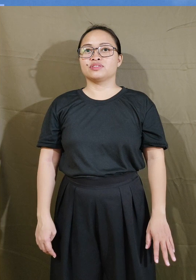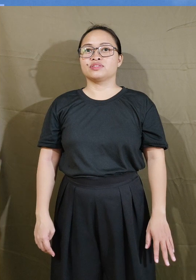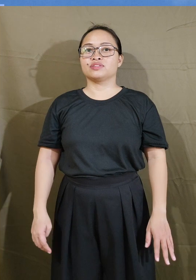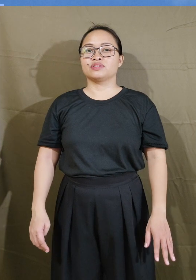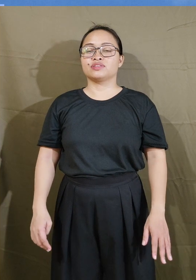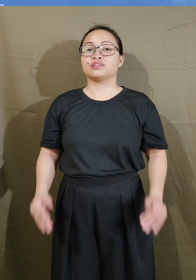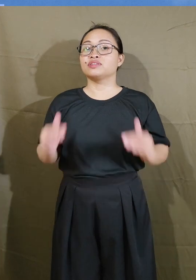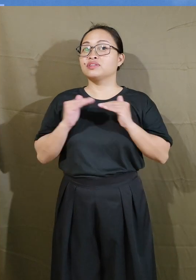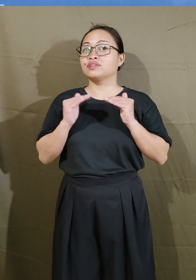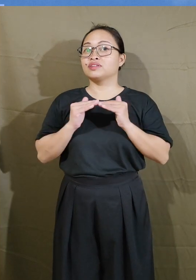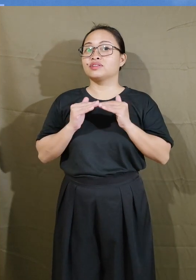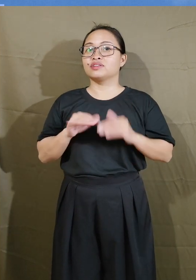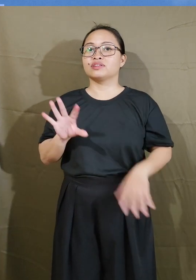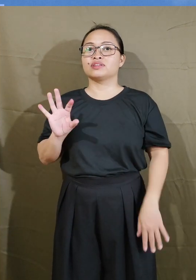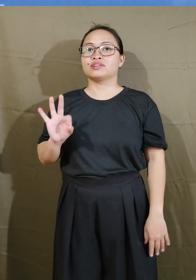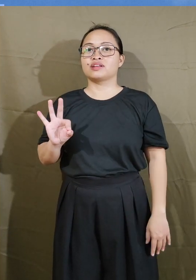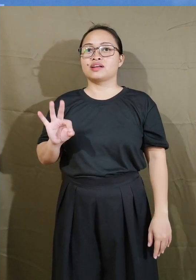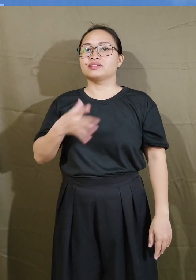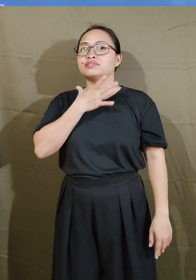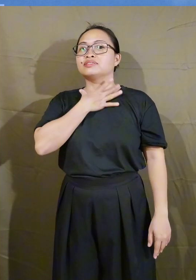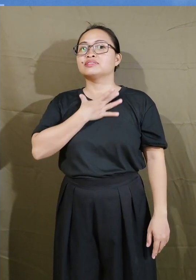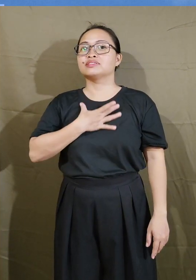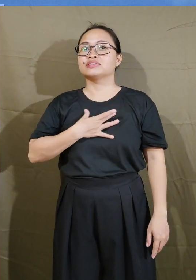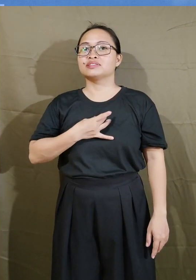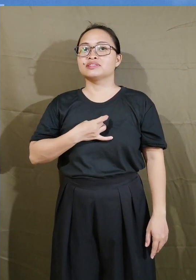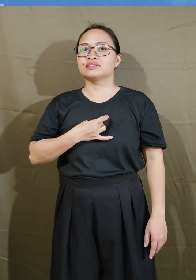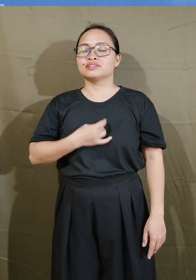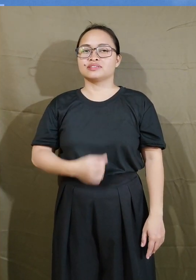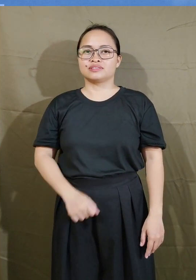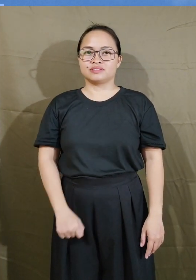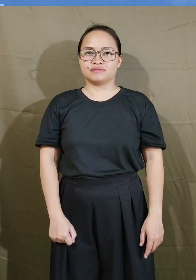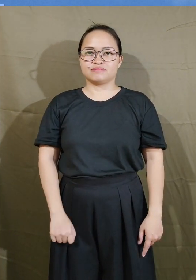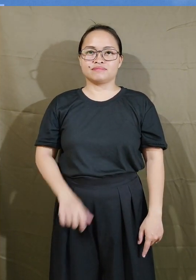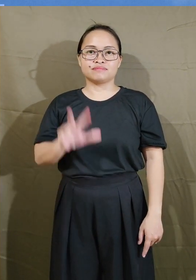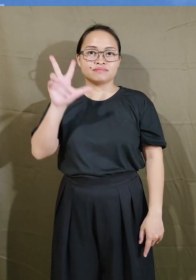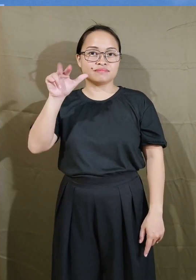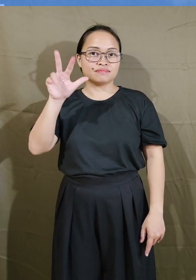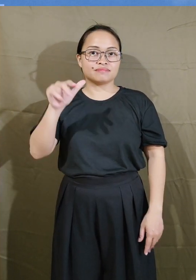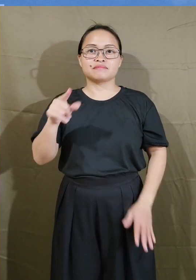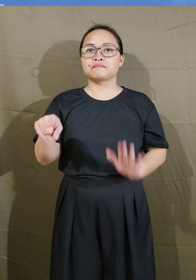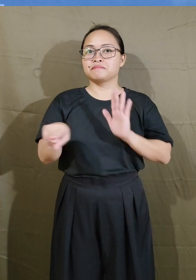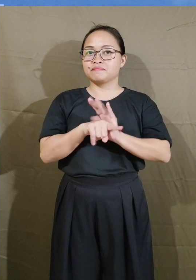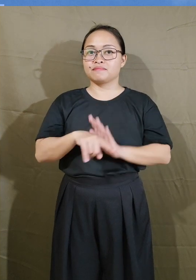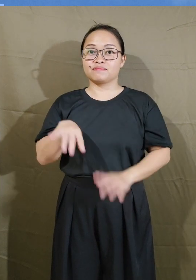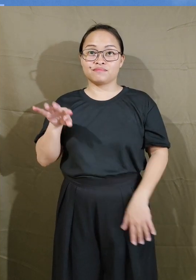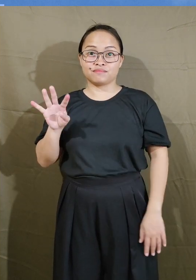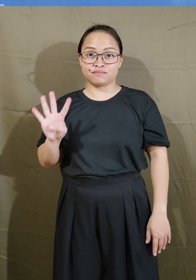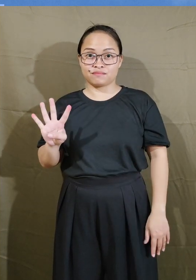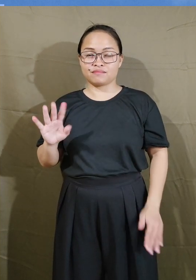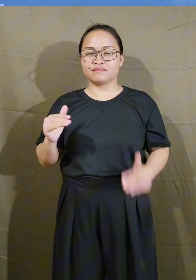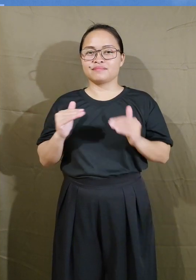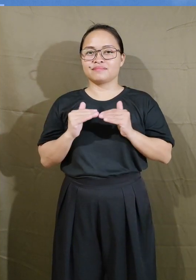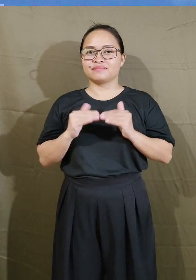it will give us 9 necklaces. So 13 minus 4 is